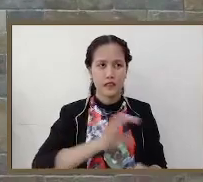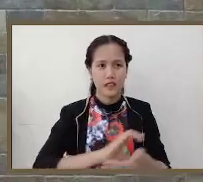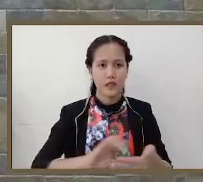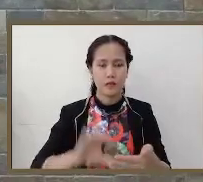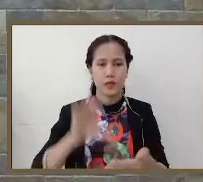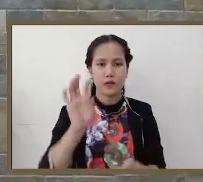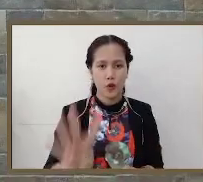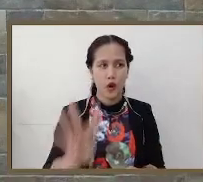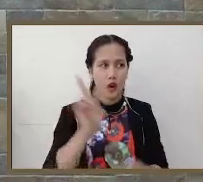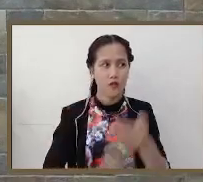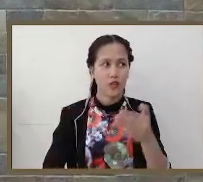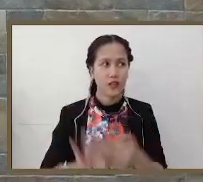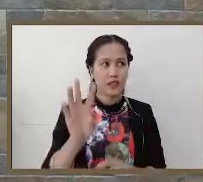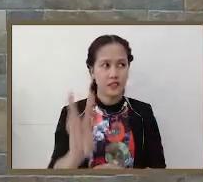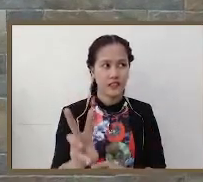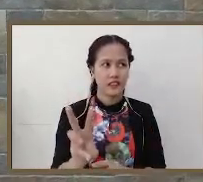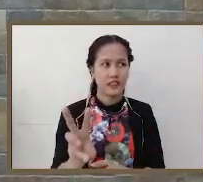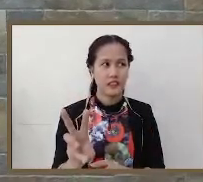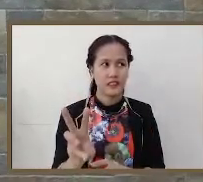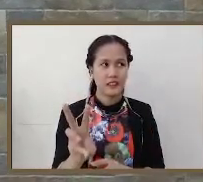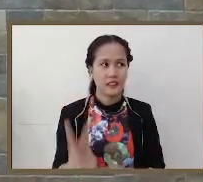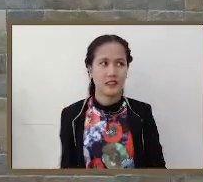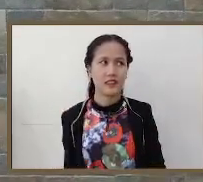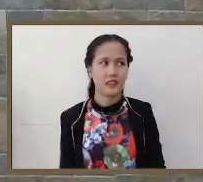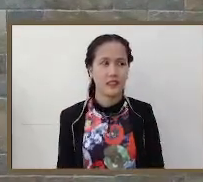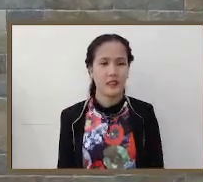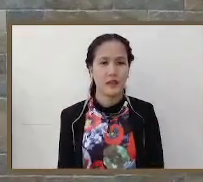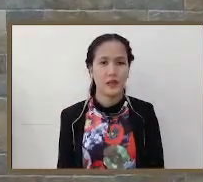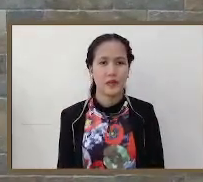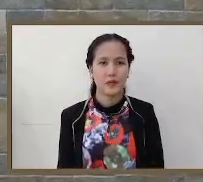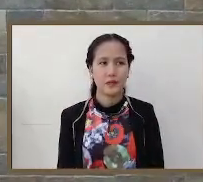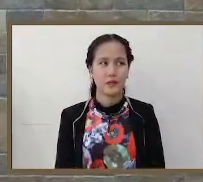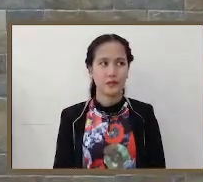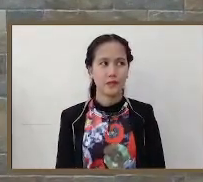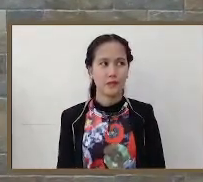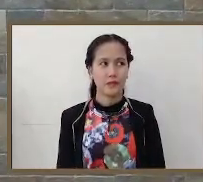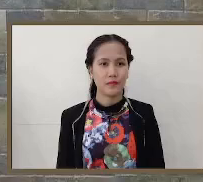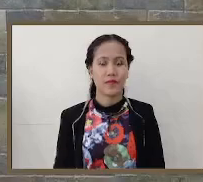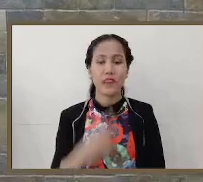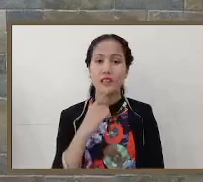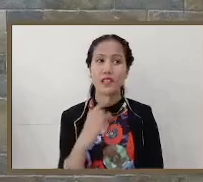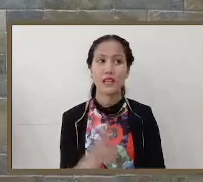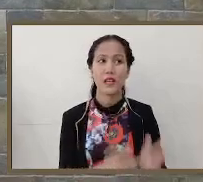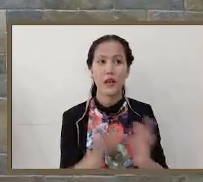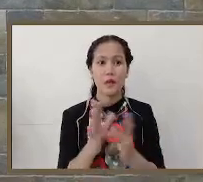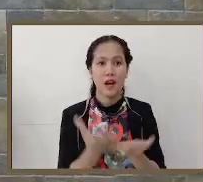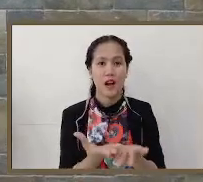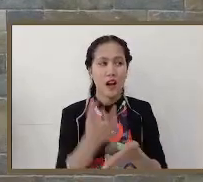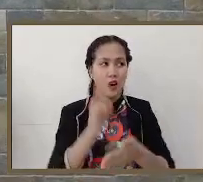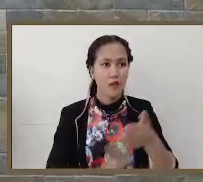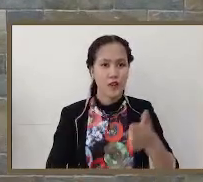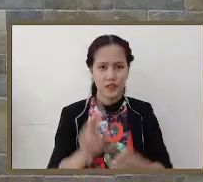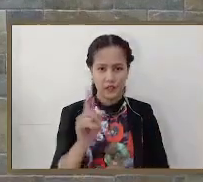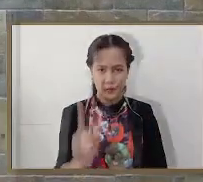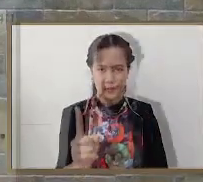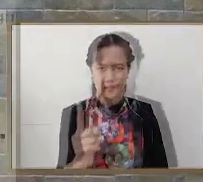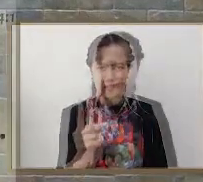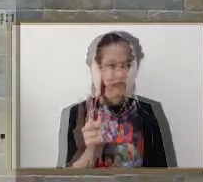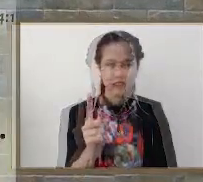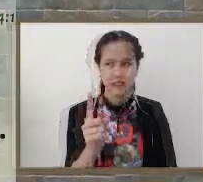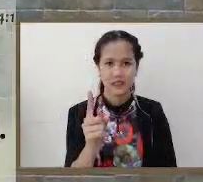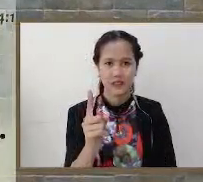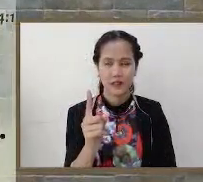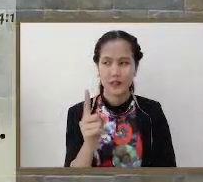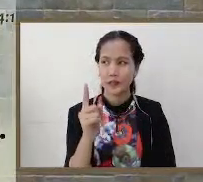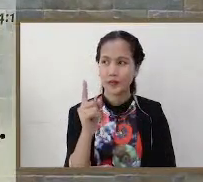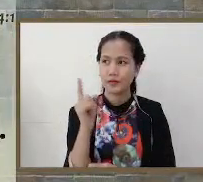po natin. Lagyan niyo po ng marker para mabilis po ninyong buklatin. Sabi mo ng Biblia, verse number 1. Hear the word of the Lord,